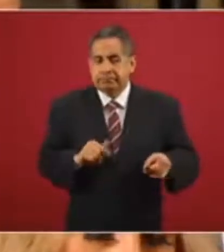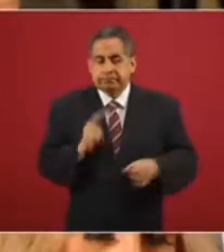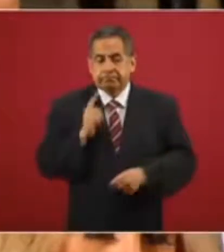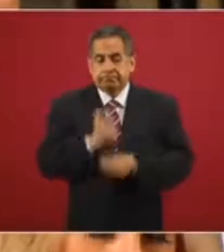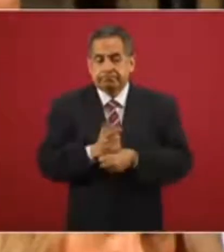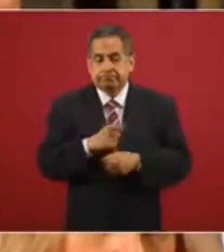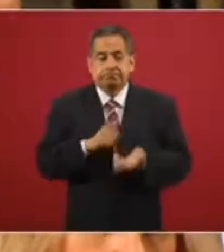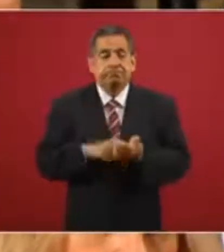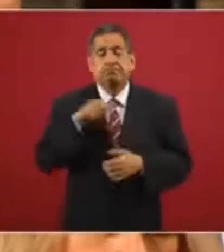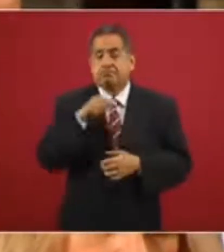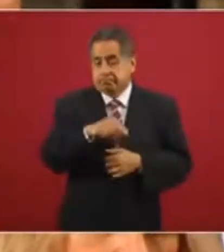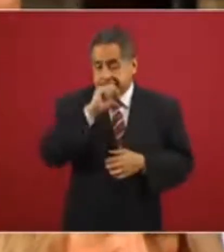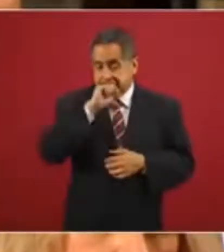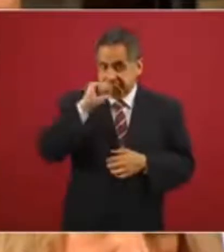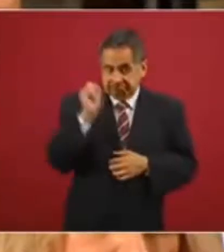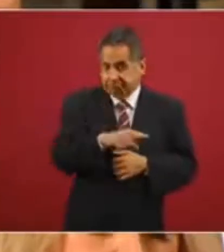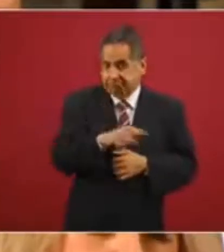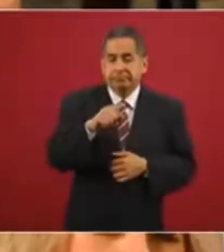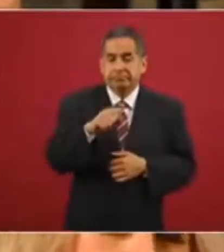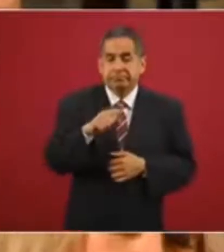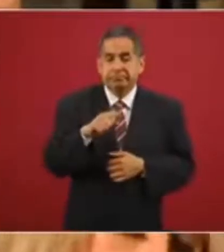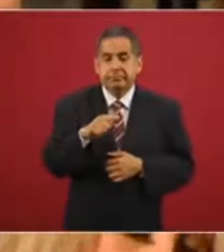que podría haber sido